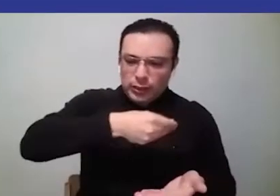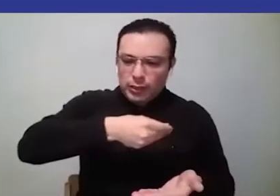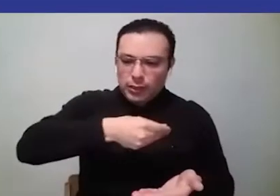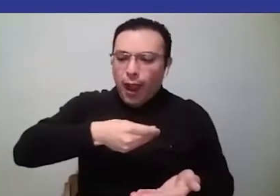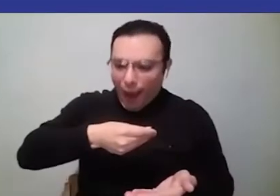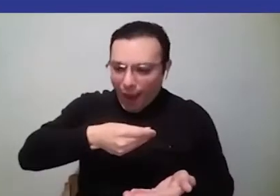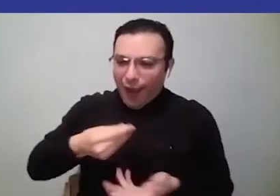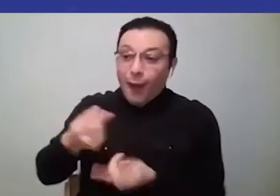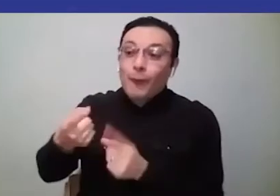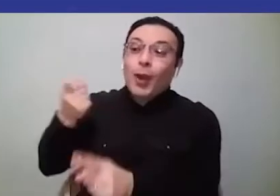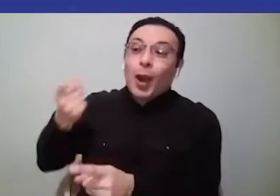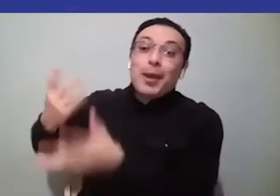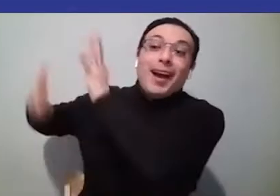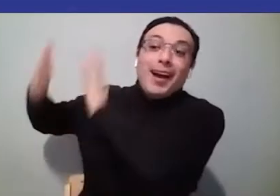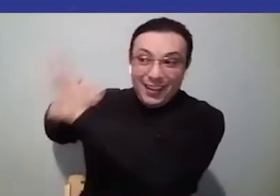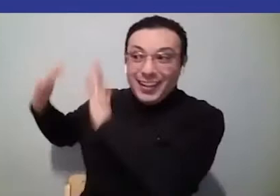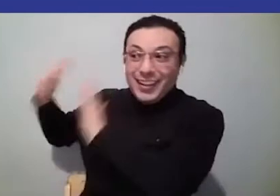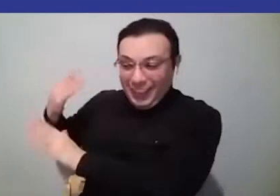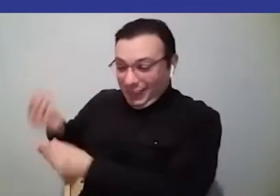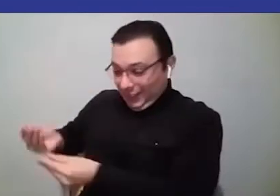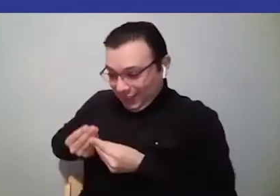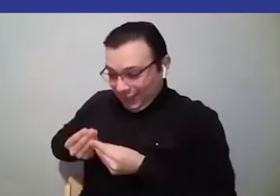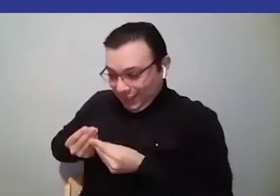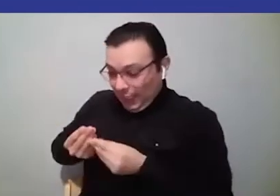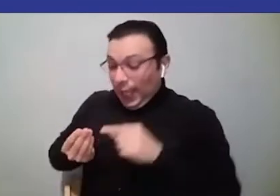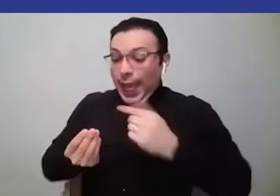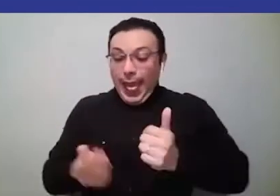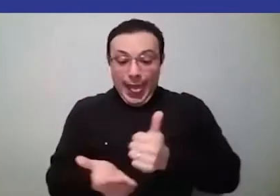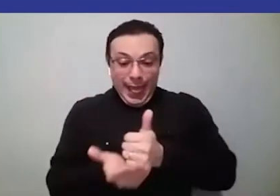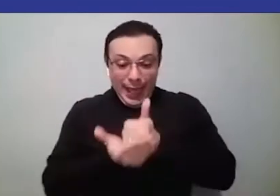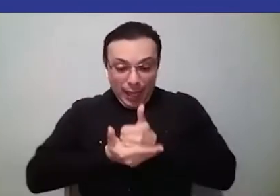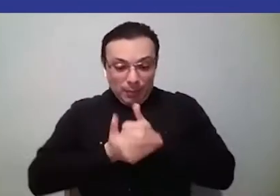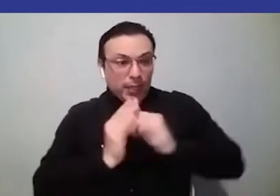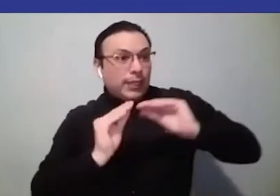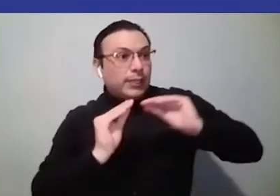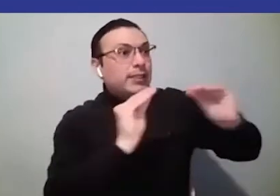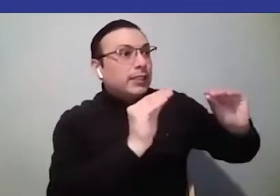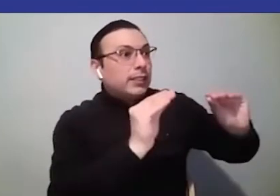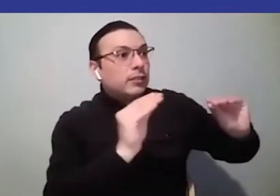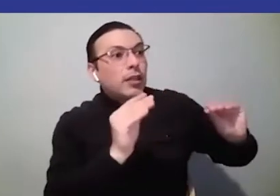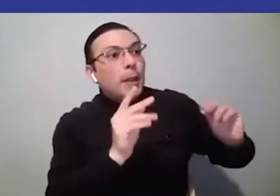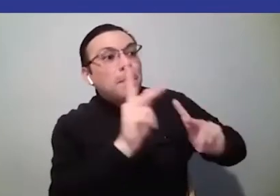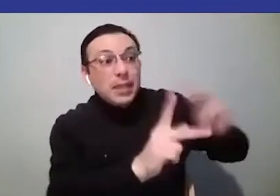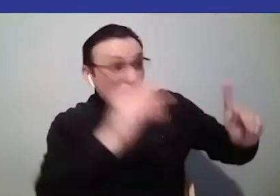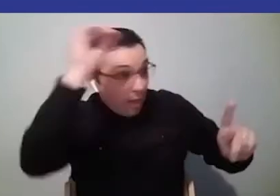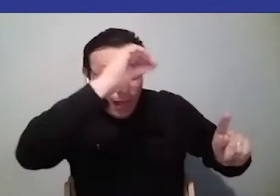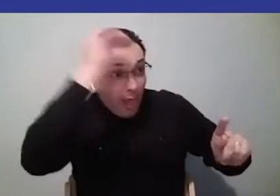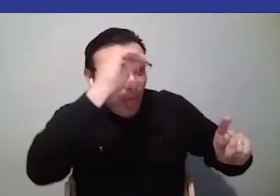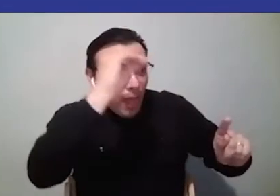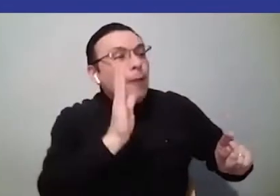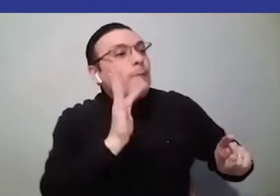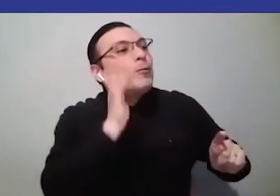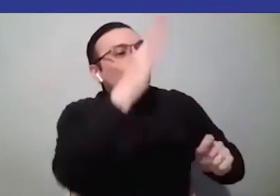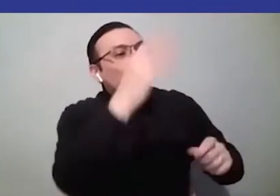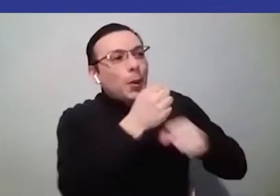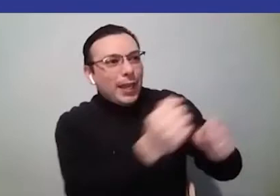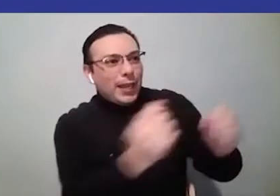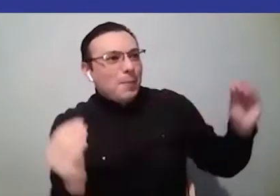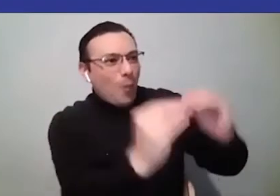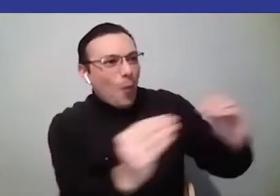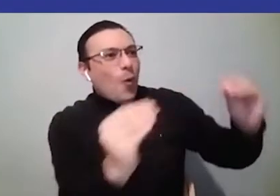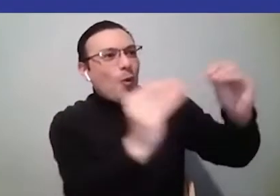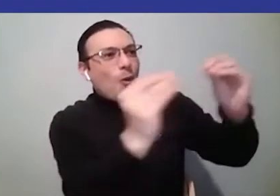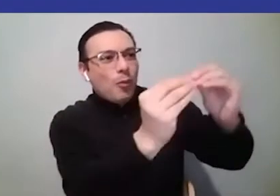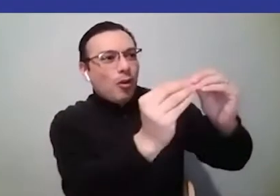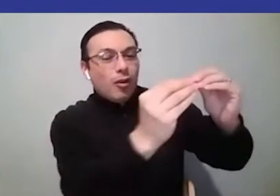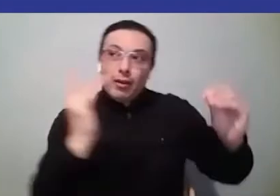had yet to meet who are going to make the rest of these lanterns in not a short and not easy process. It takes